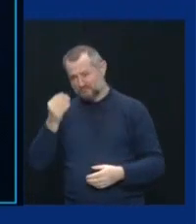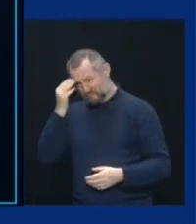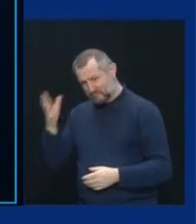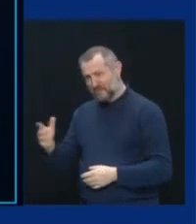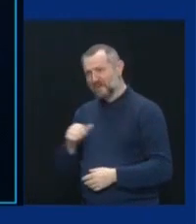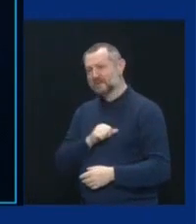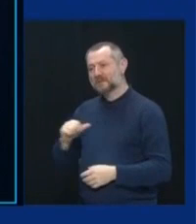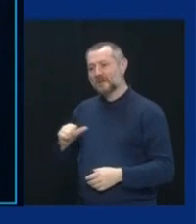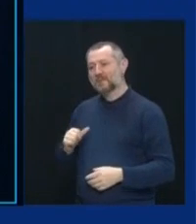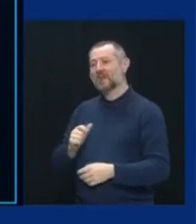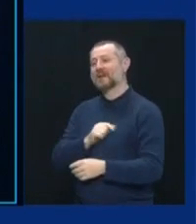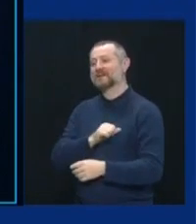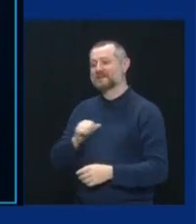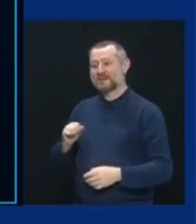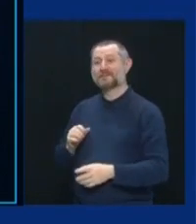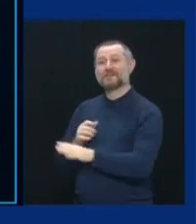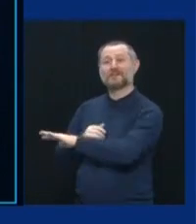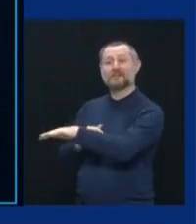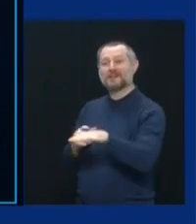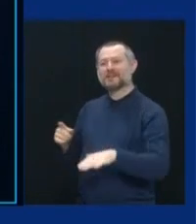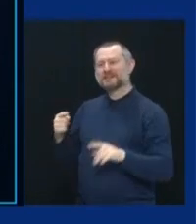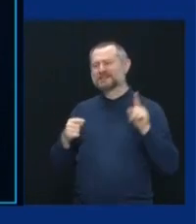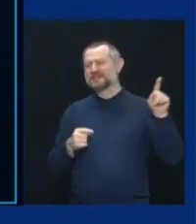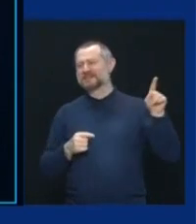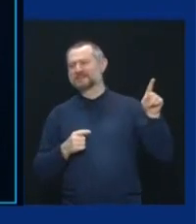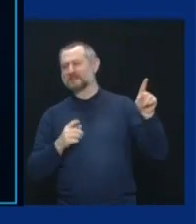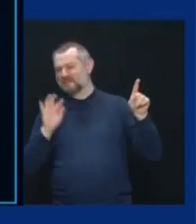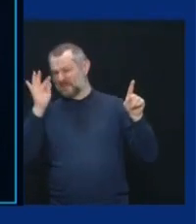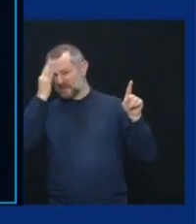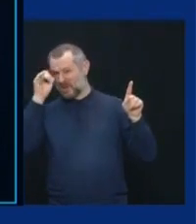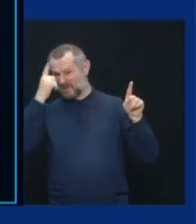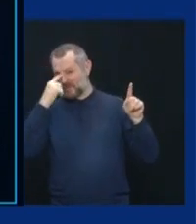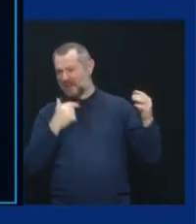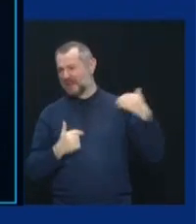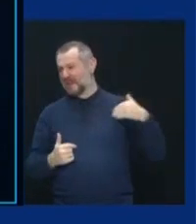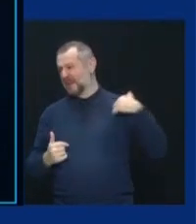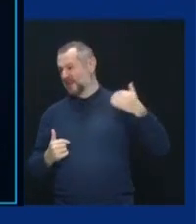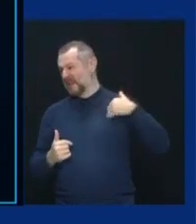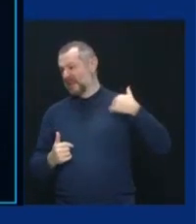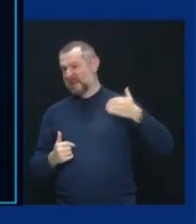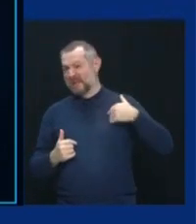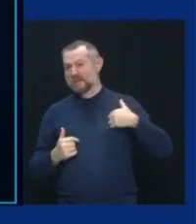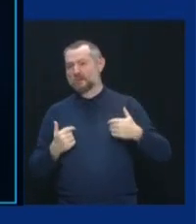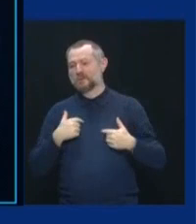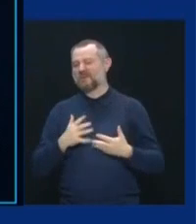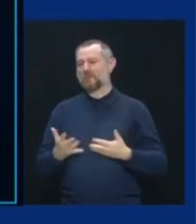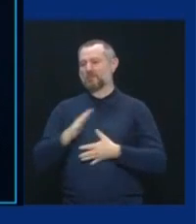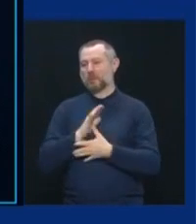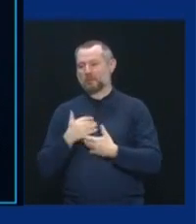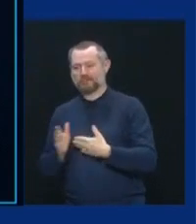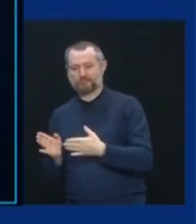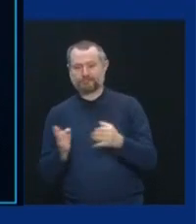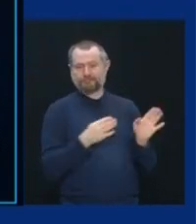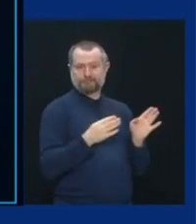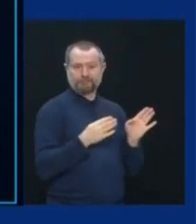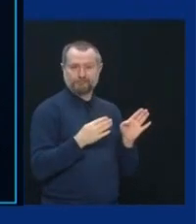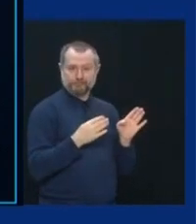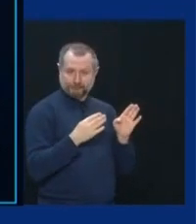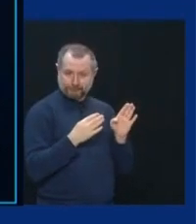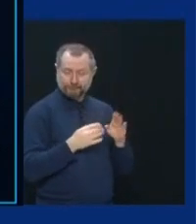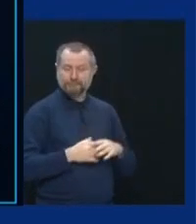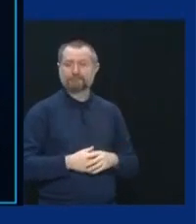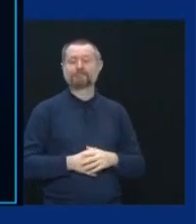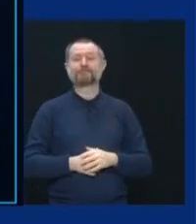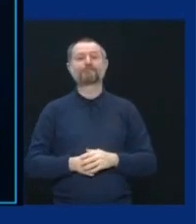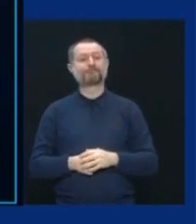and the Senate, that we had DOJ requests for information and we were prioritizing that. We